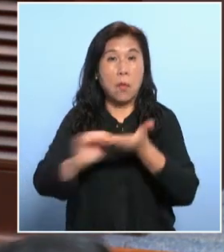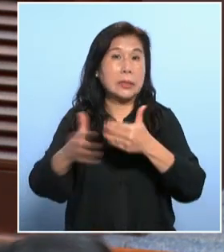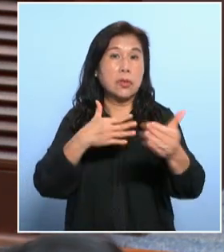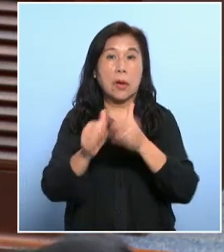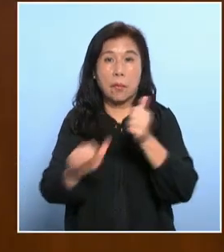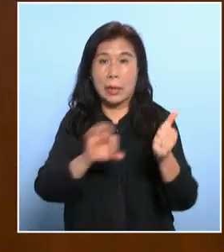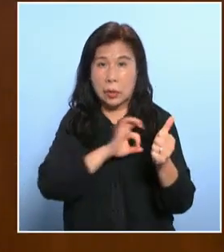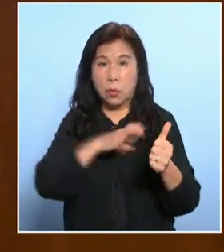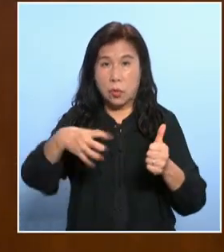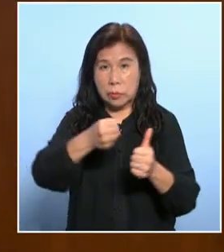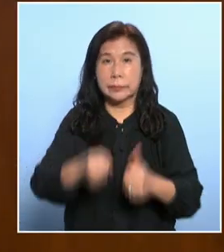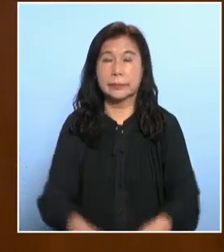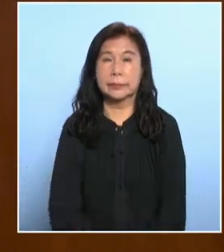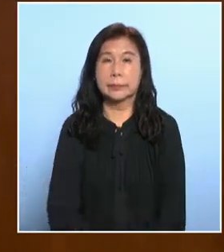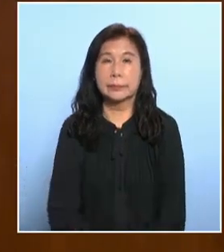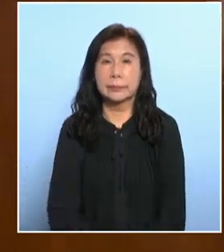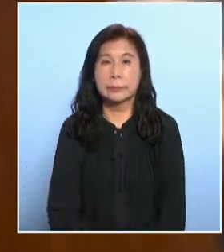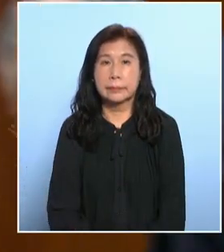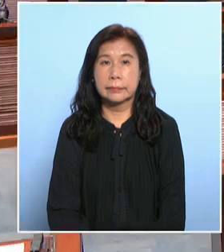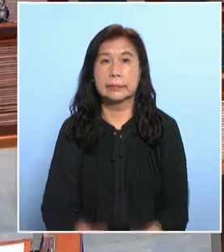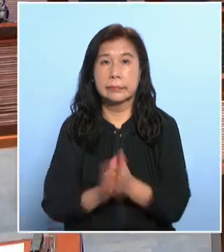of Panel on Health Services.